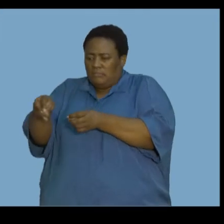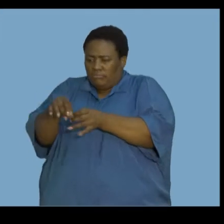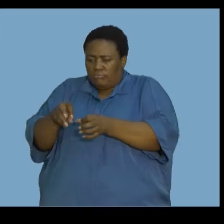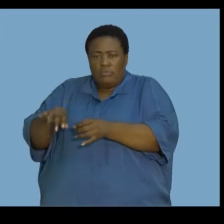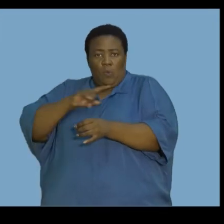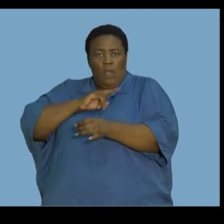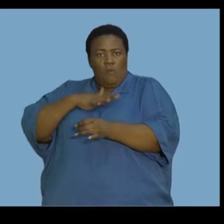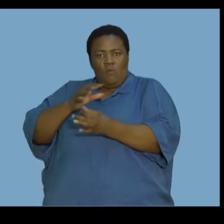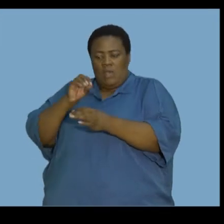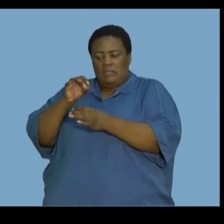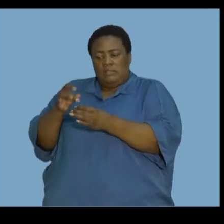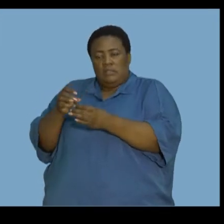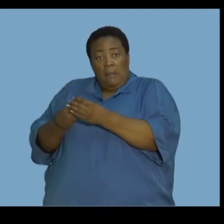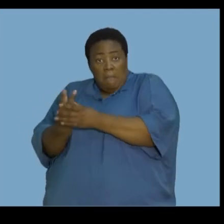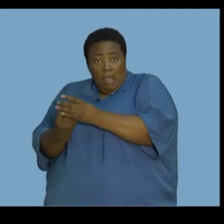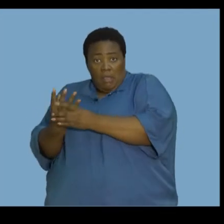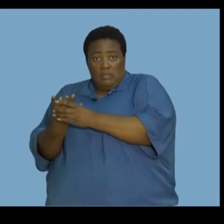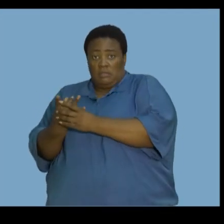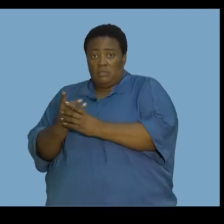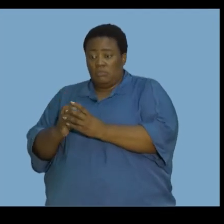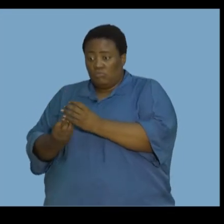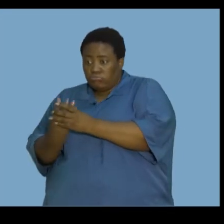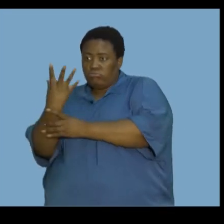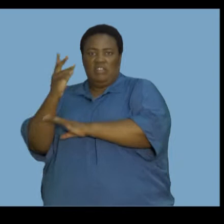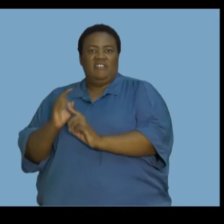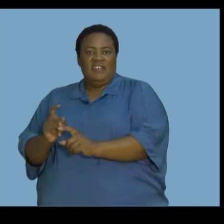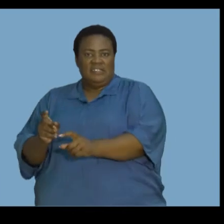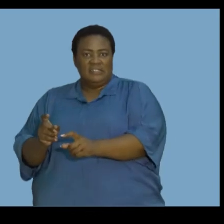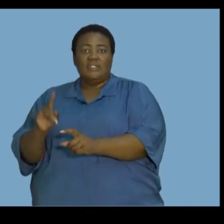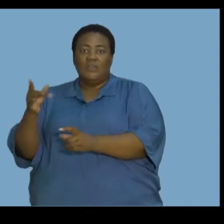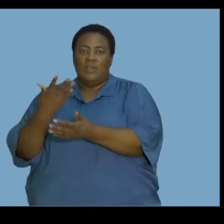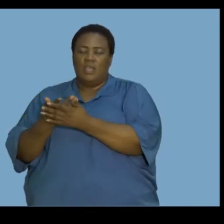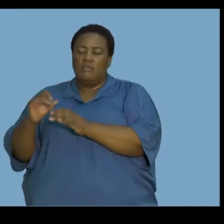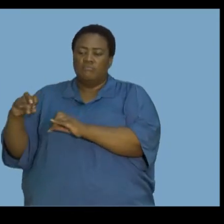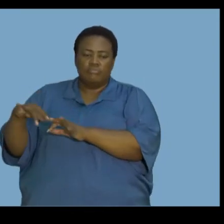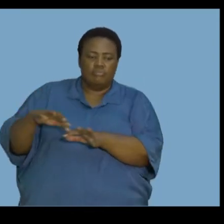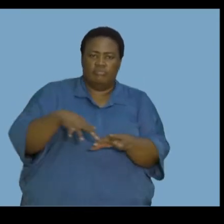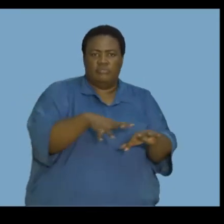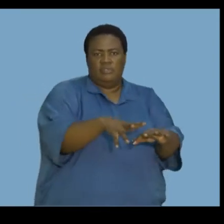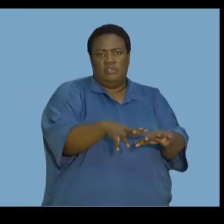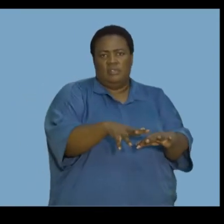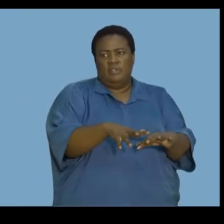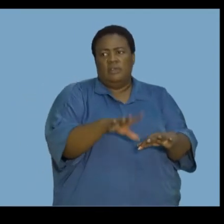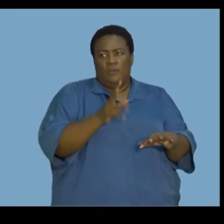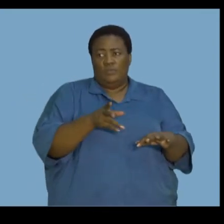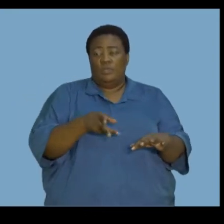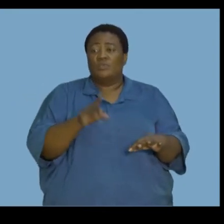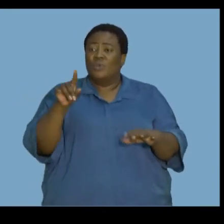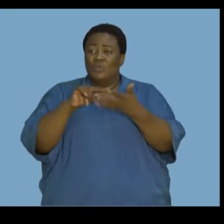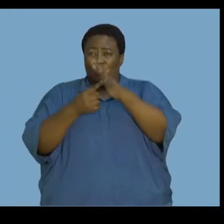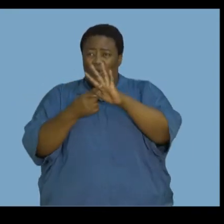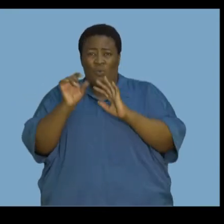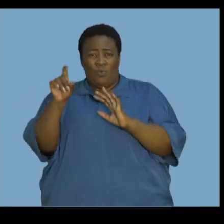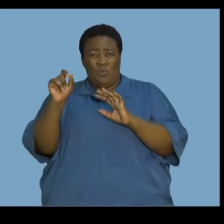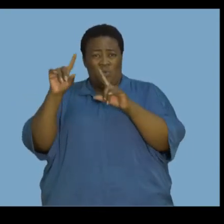our water bodies, and this has now an impact on the growth. So this illustration that we have shows